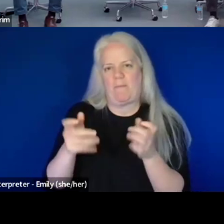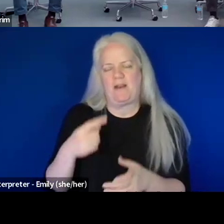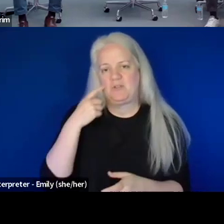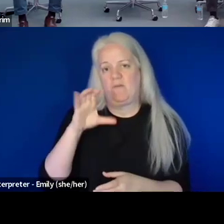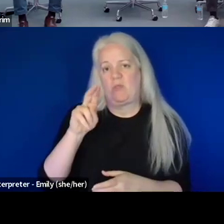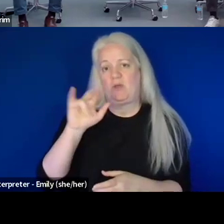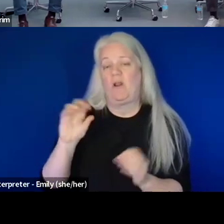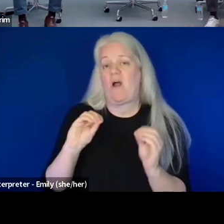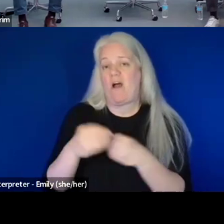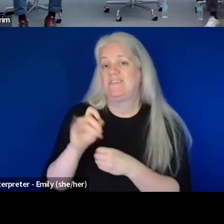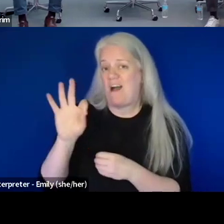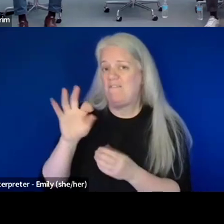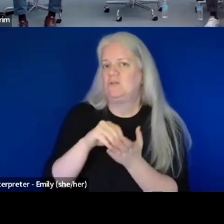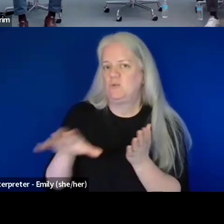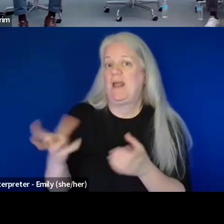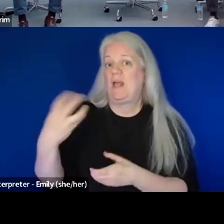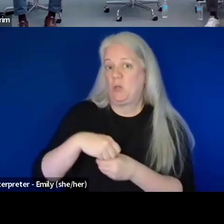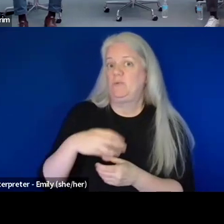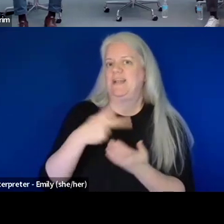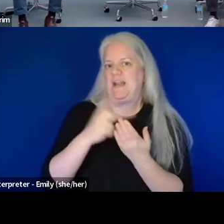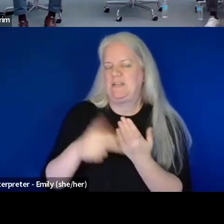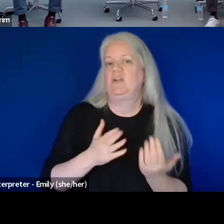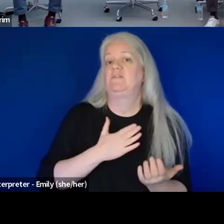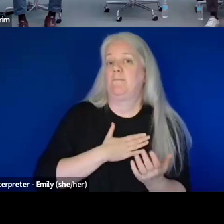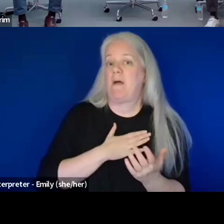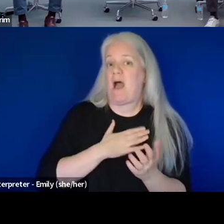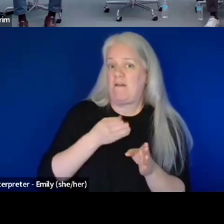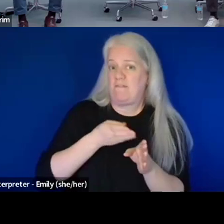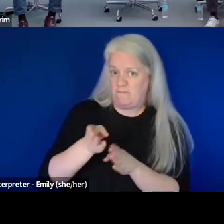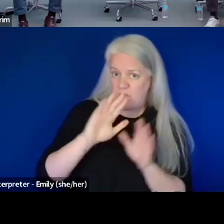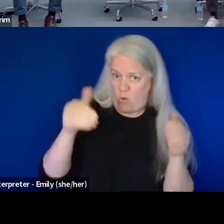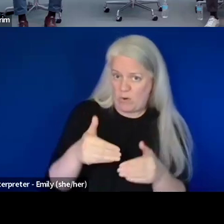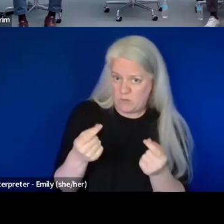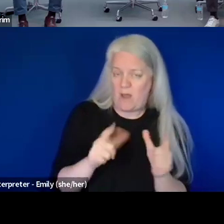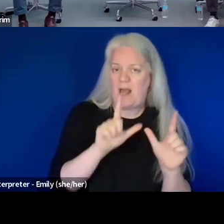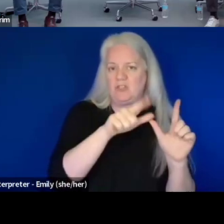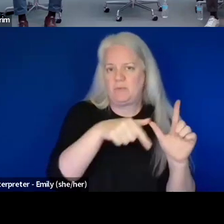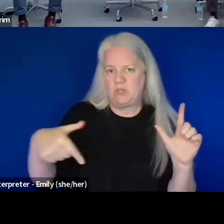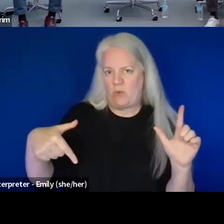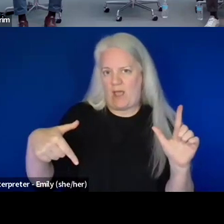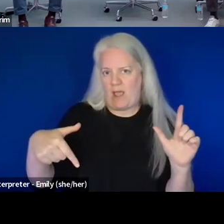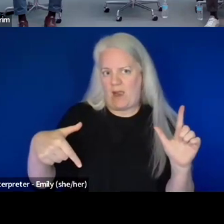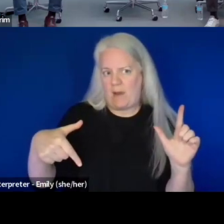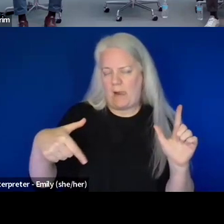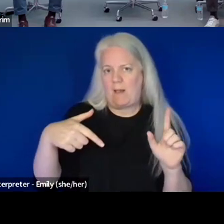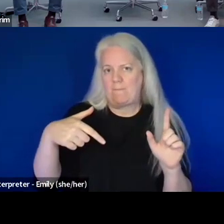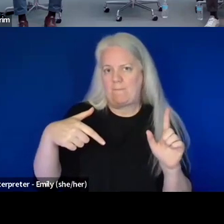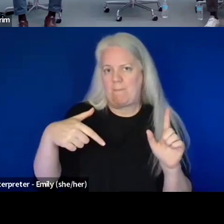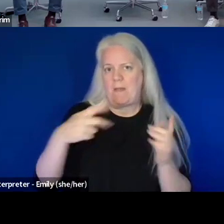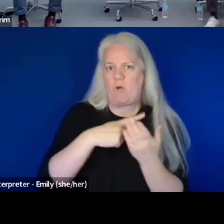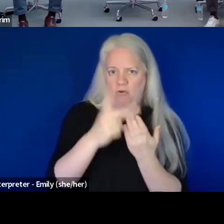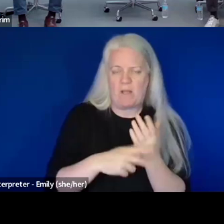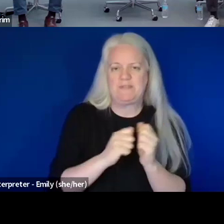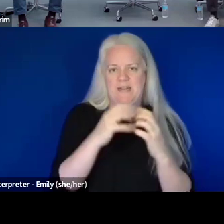Office of Student Inclusion Initiatives. My primary area of focus is LGBTQI LGBTQI plus programs and